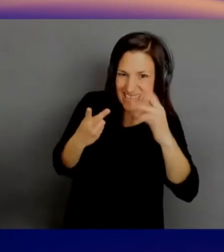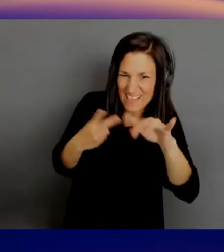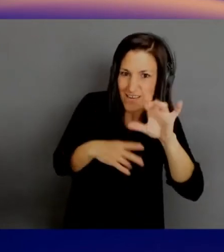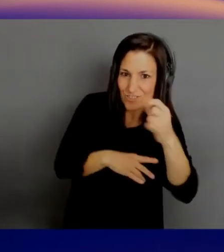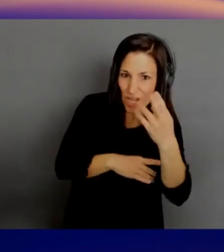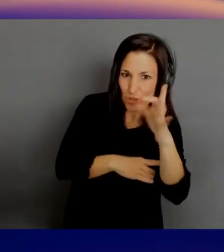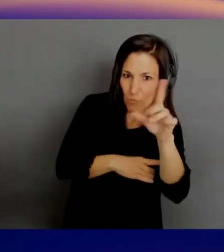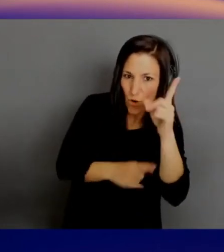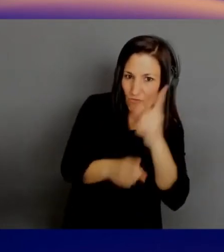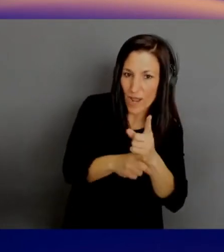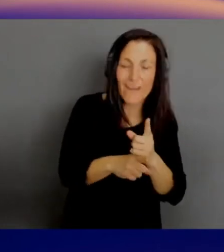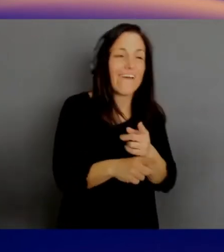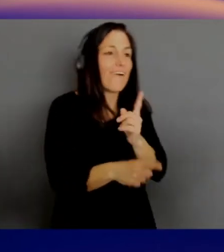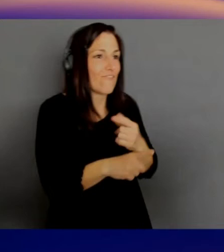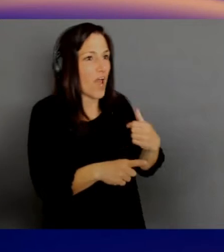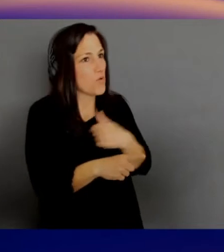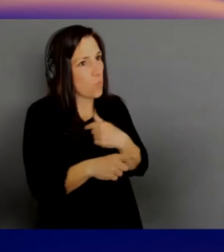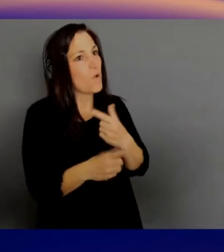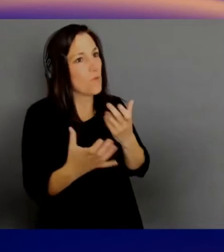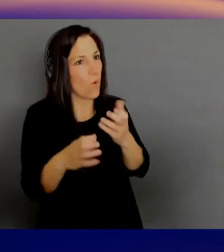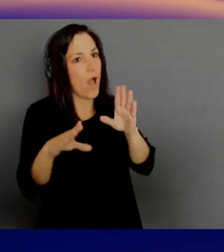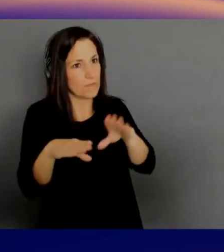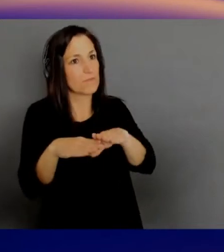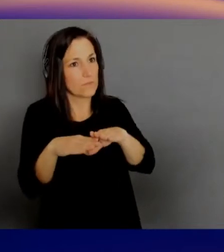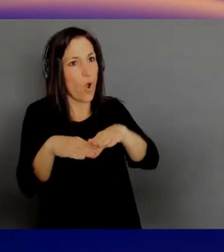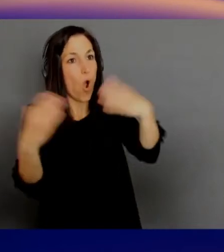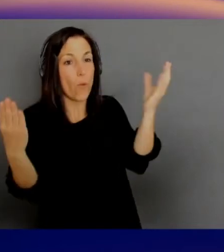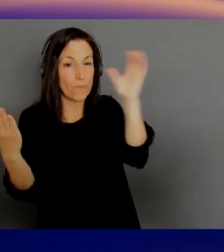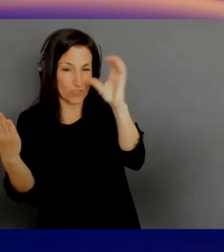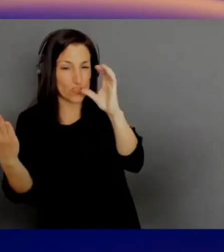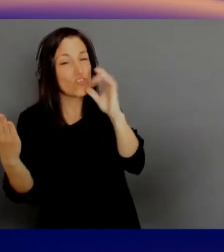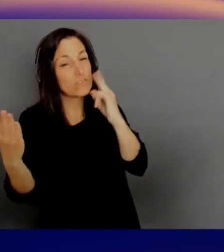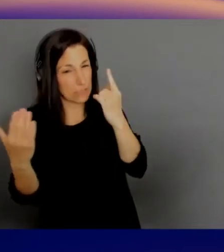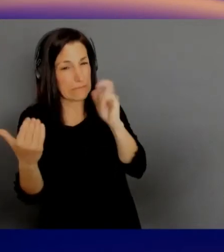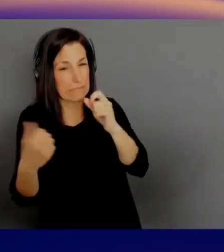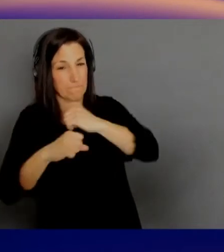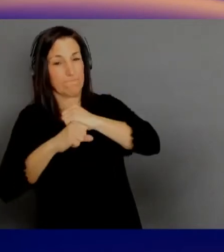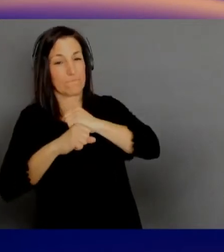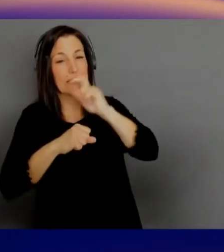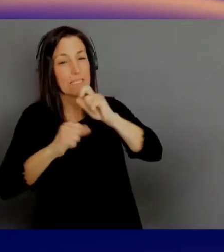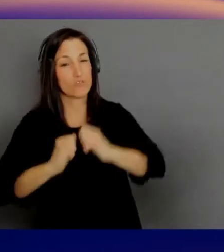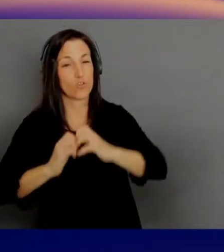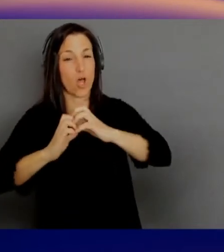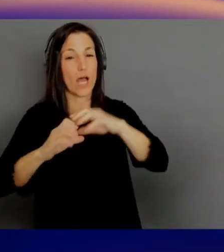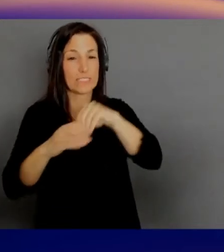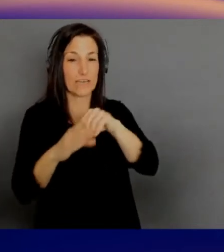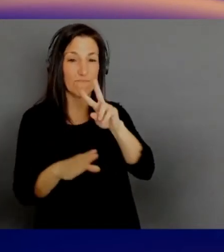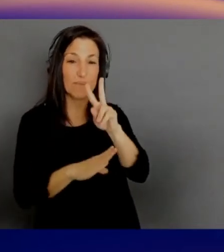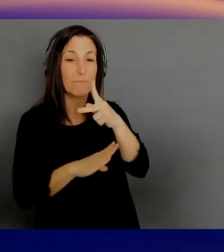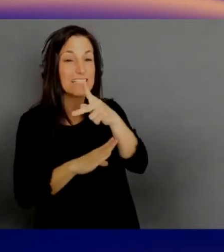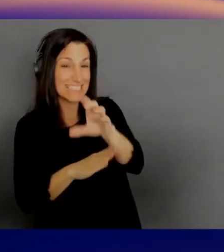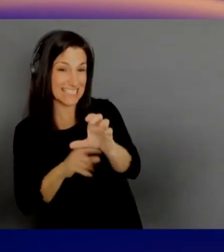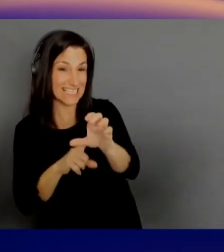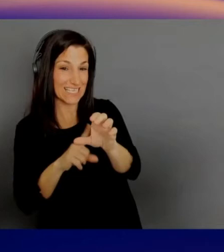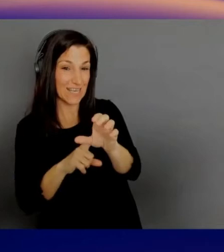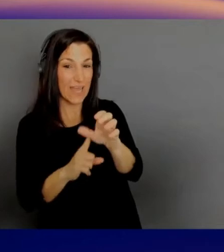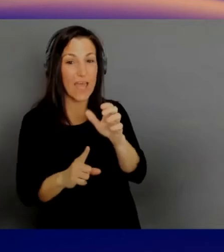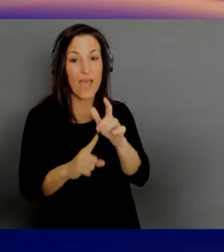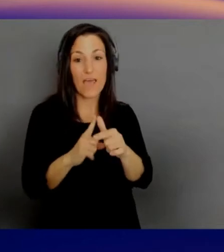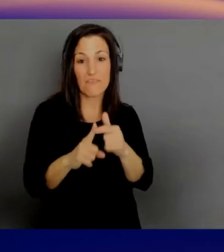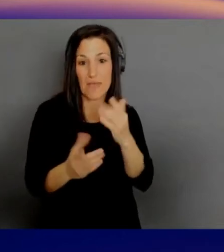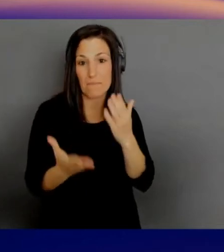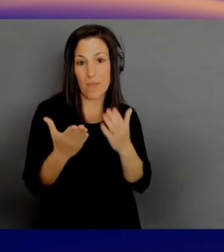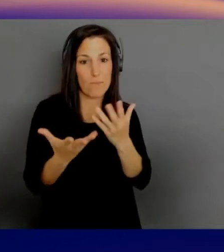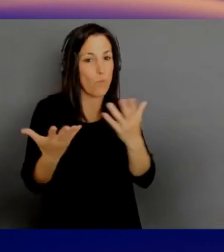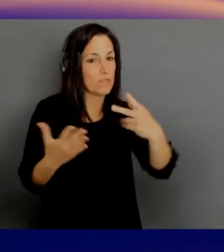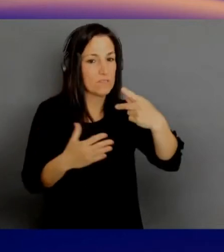OpenSearch cluster, Amazon OpenSearch cluster, always launch in our VPC. Right. And then provide like a maybe reverse proxy or a